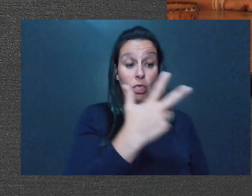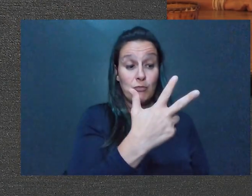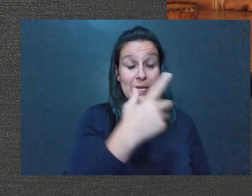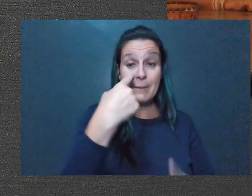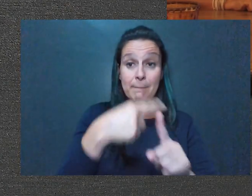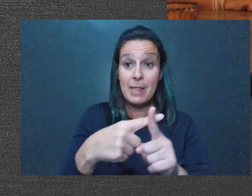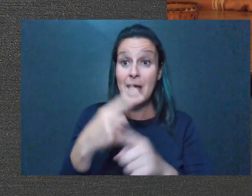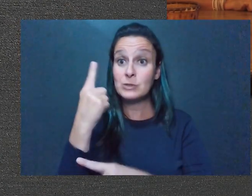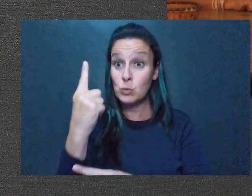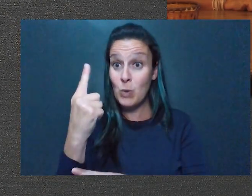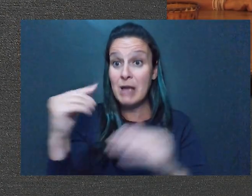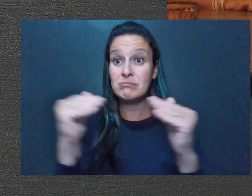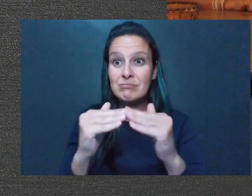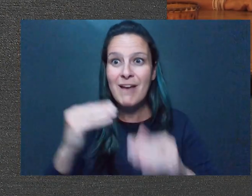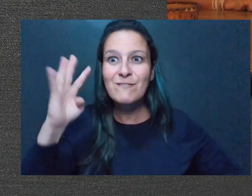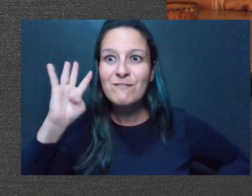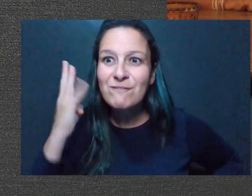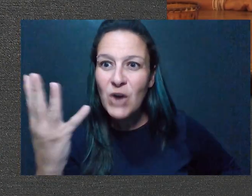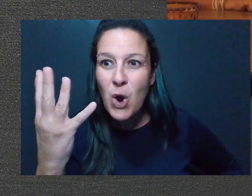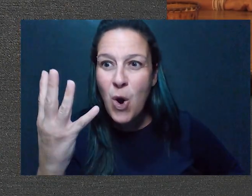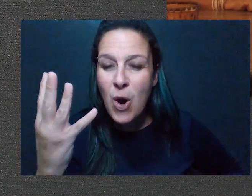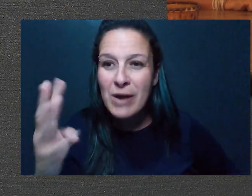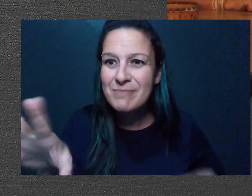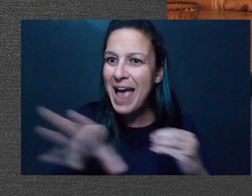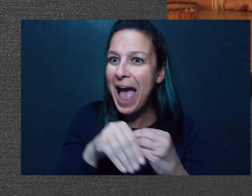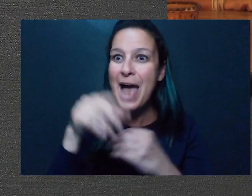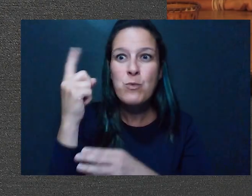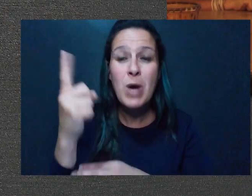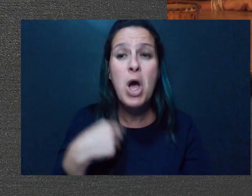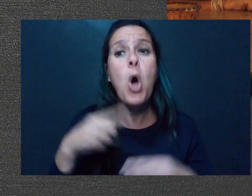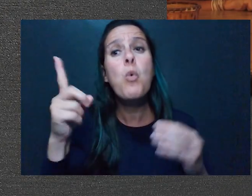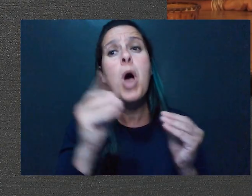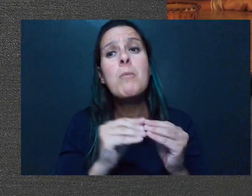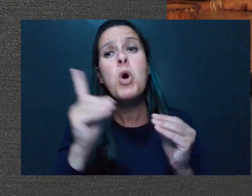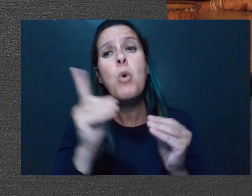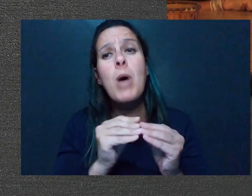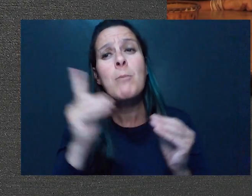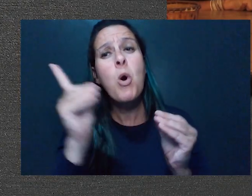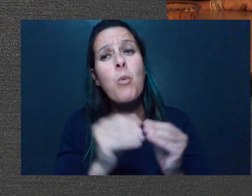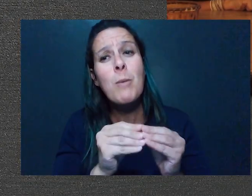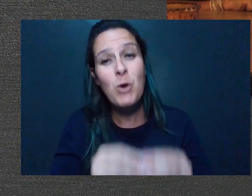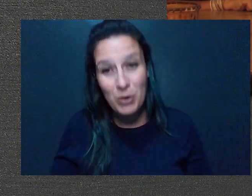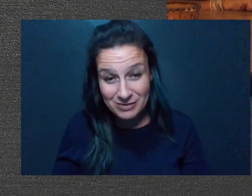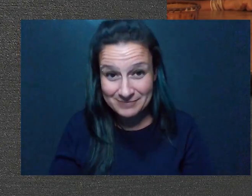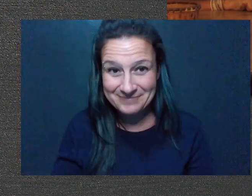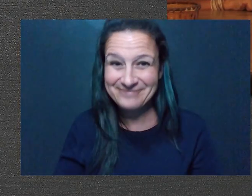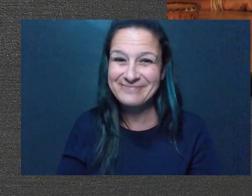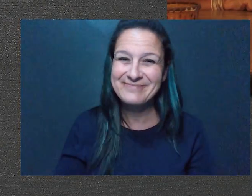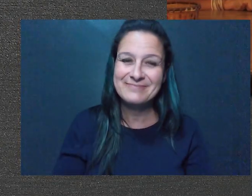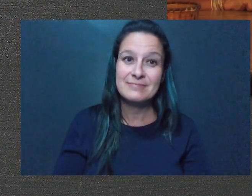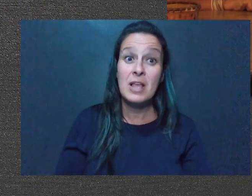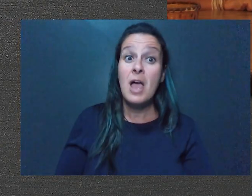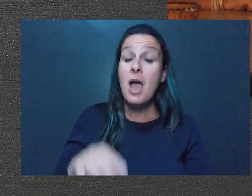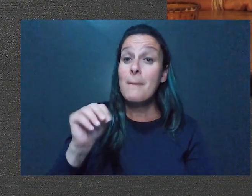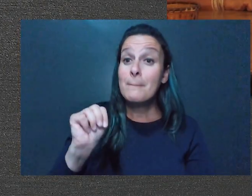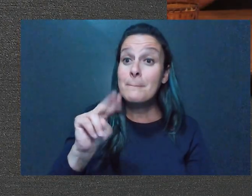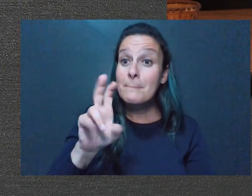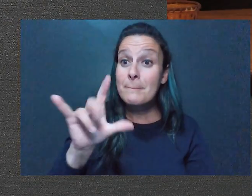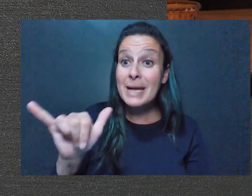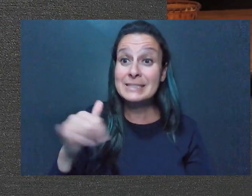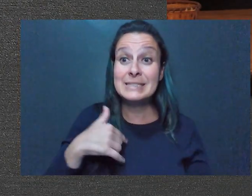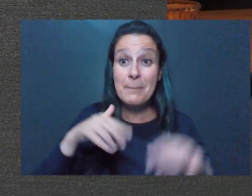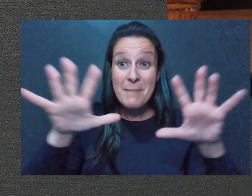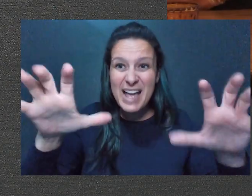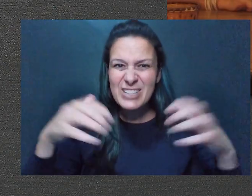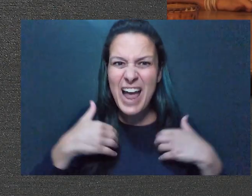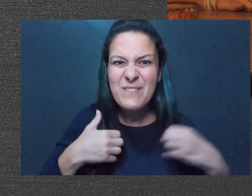1 is 4. We're only adding 1. I want one more. That's what he always says. Muzzy Monster has